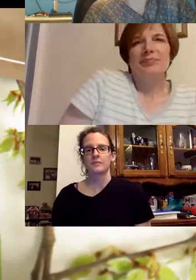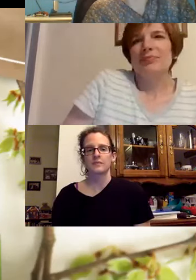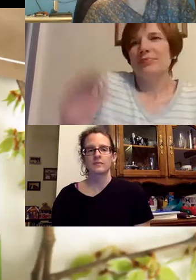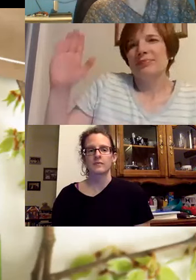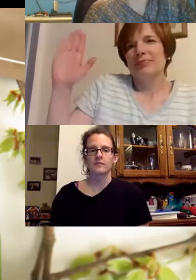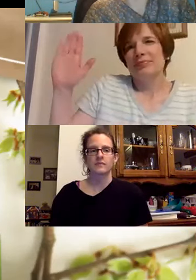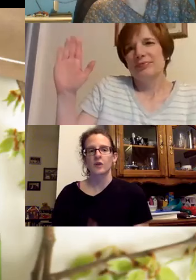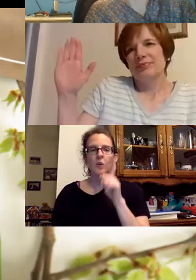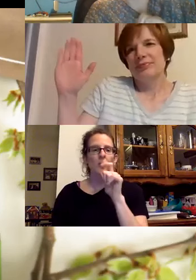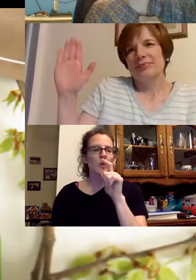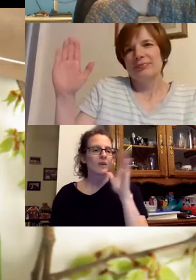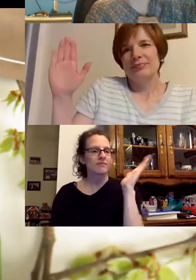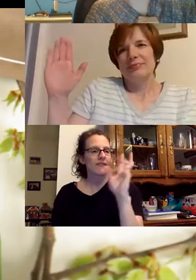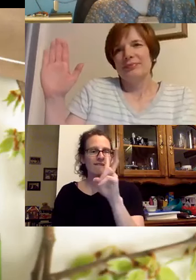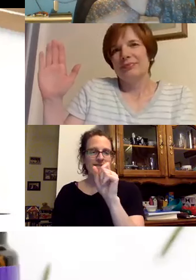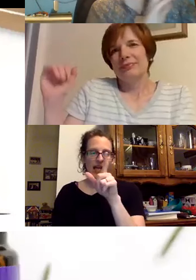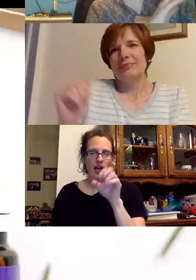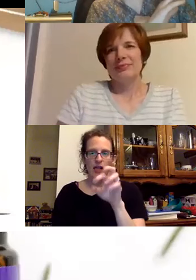Valor?